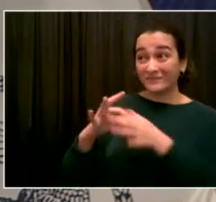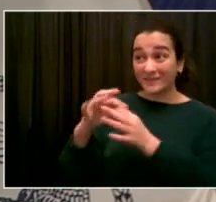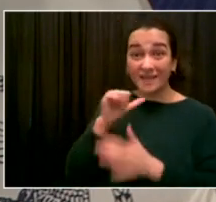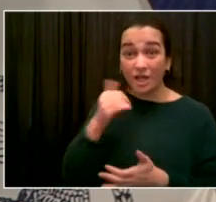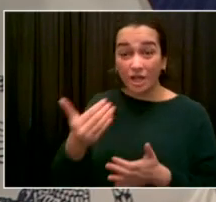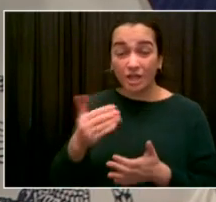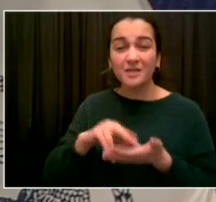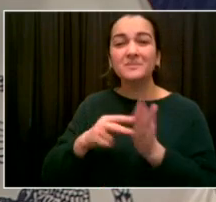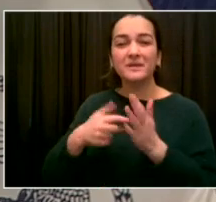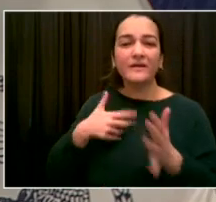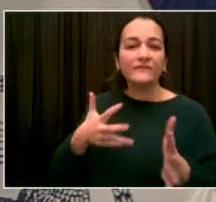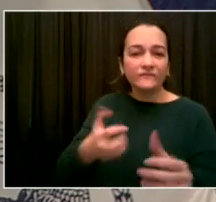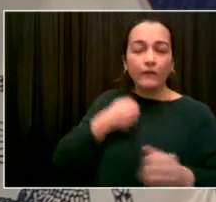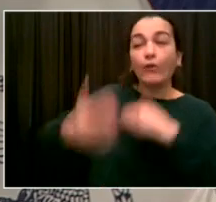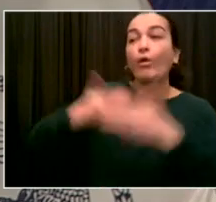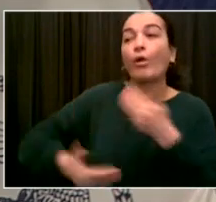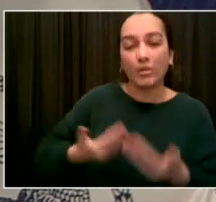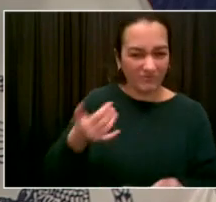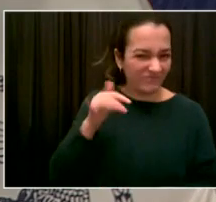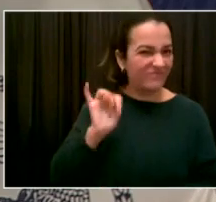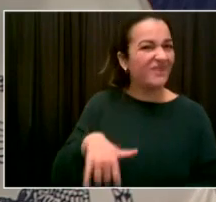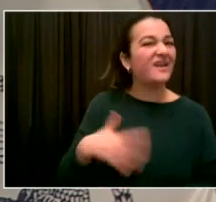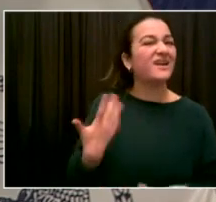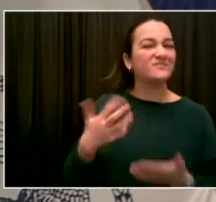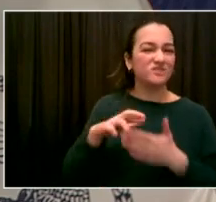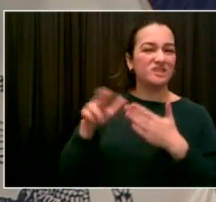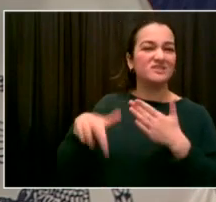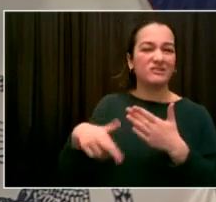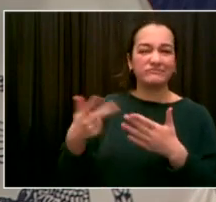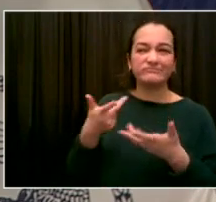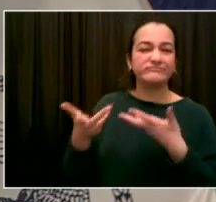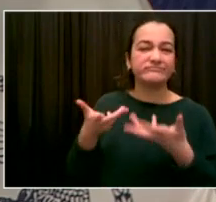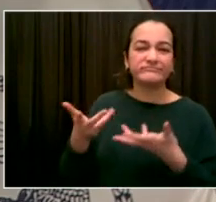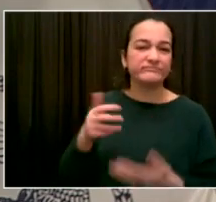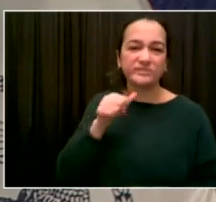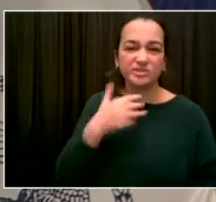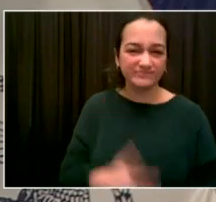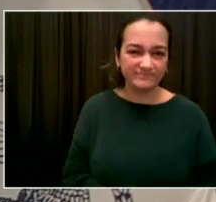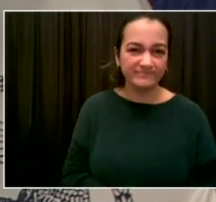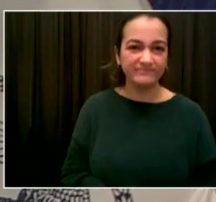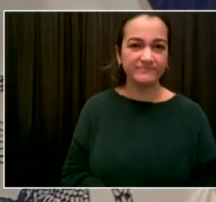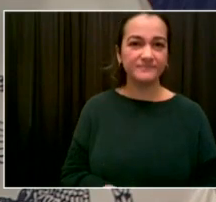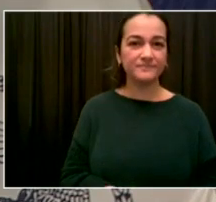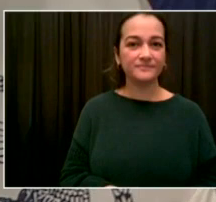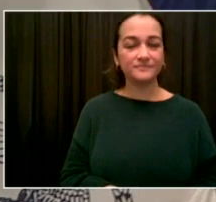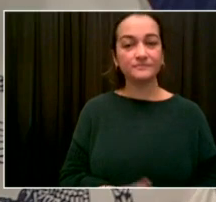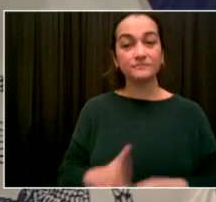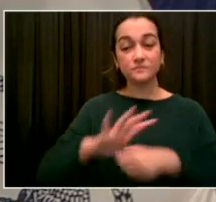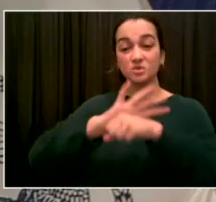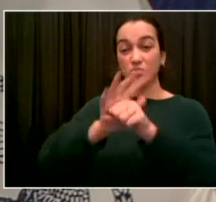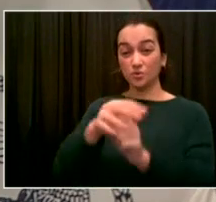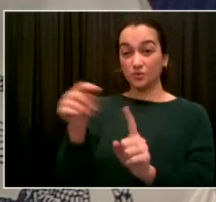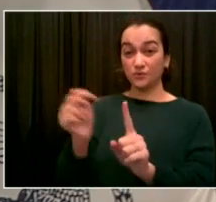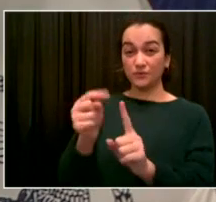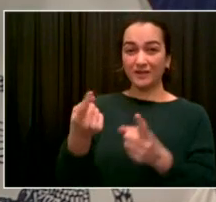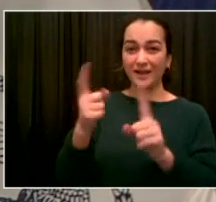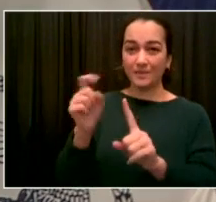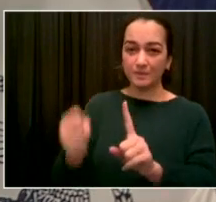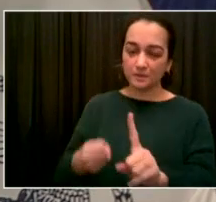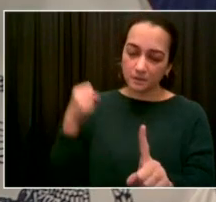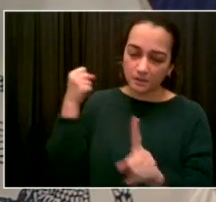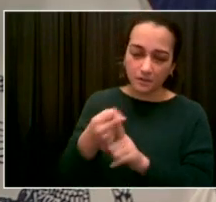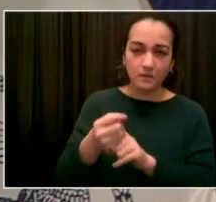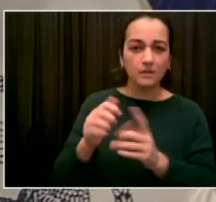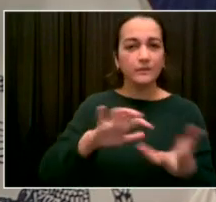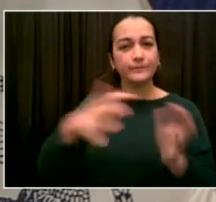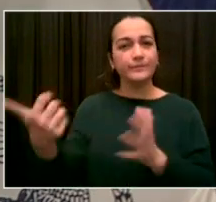dialogue has gone a long way. I'll give an obvious example. I mean, I had the honor of having Danny Meyer, Union Square Hospitality